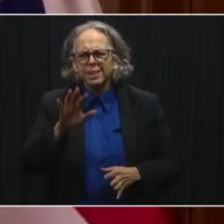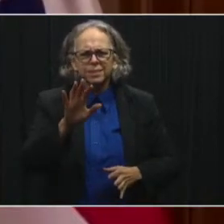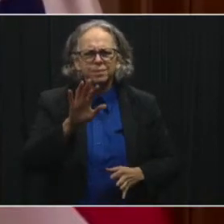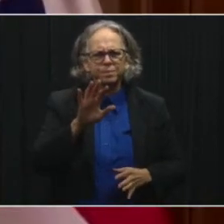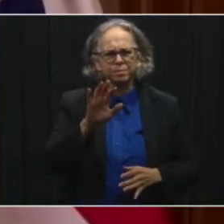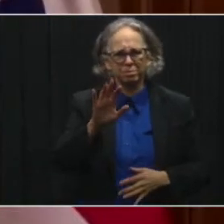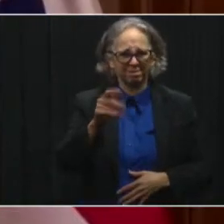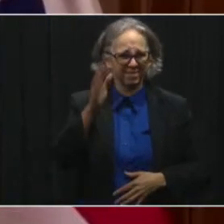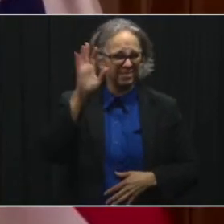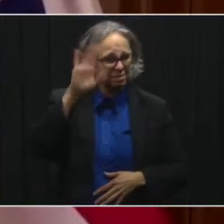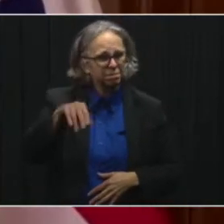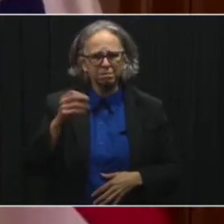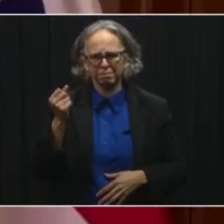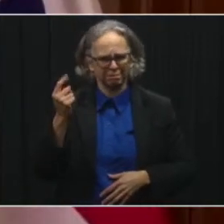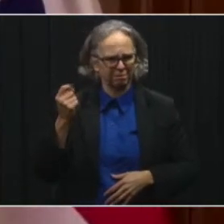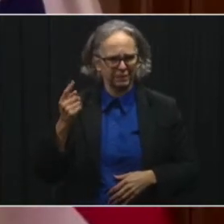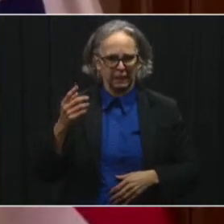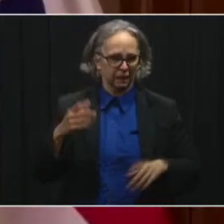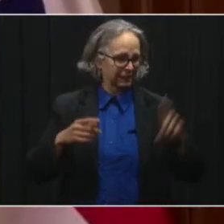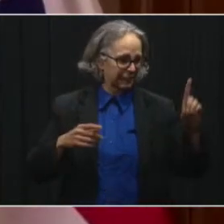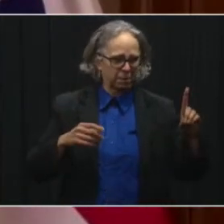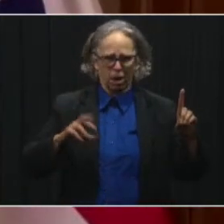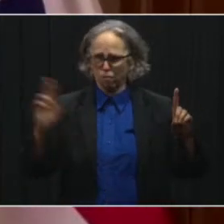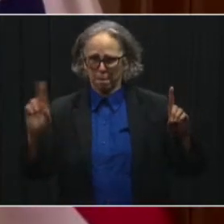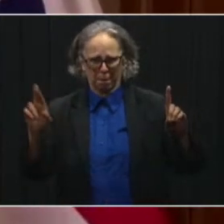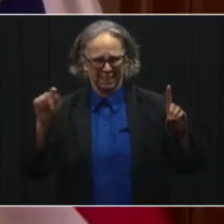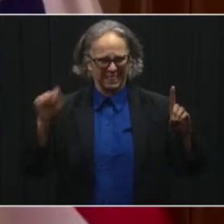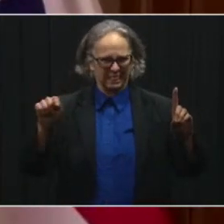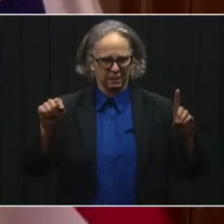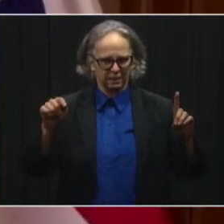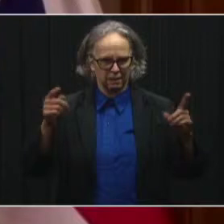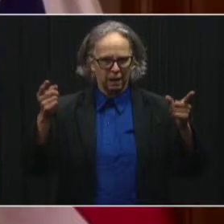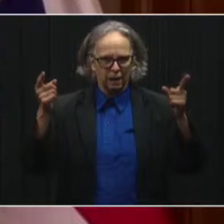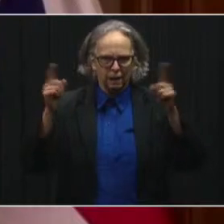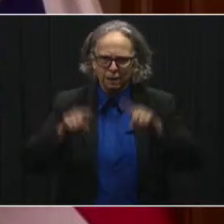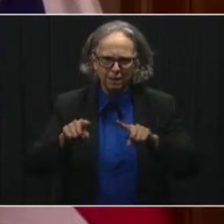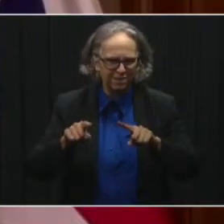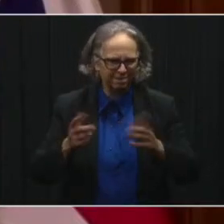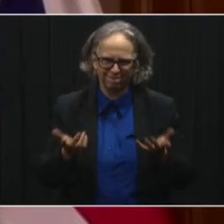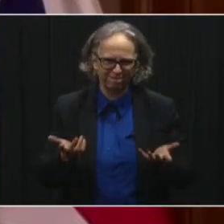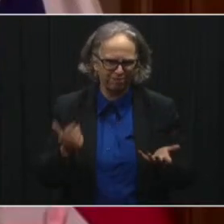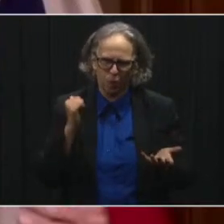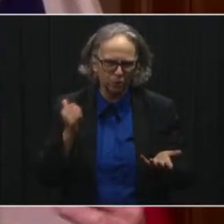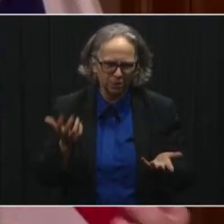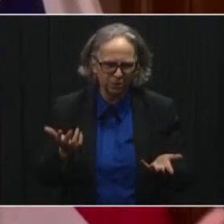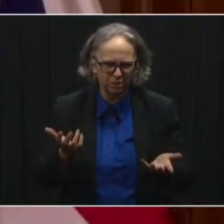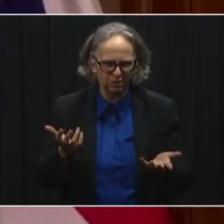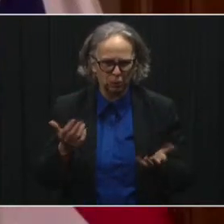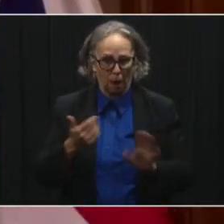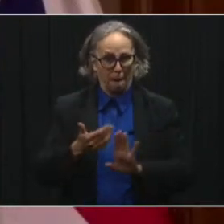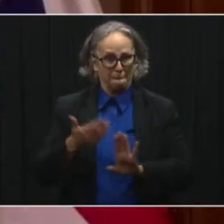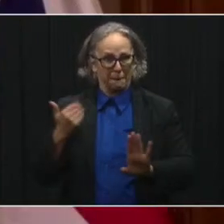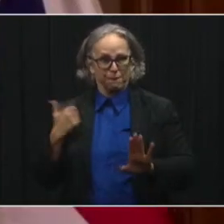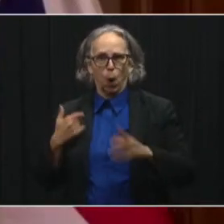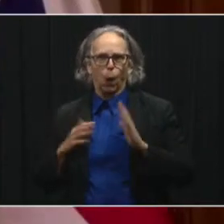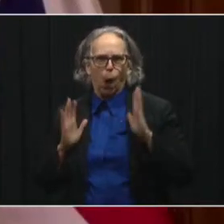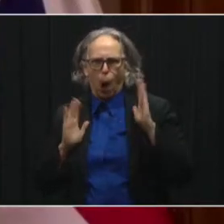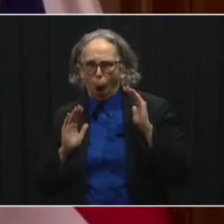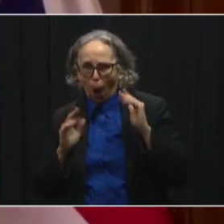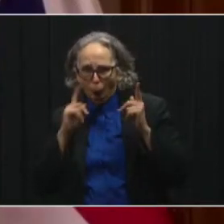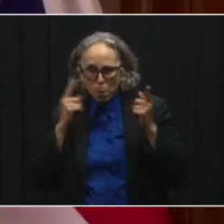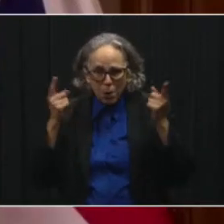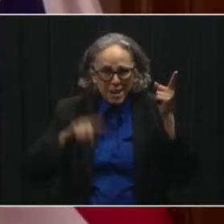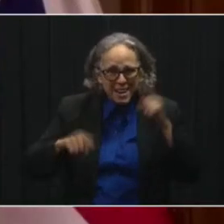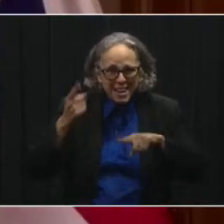together. I had hopes that could happen. I was willing to, frankly, go beyond the deadline that